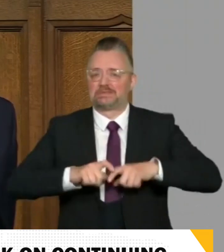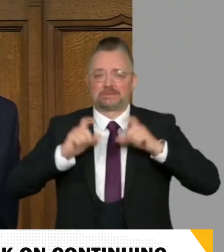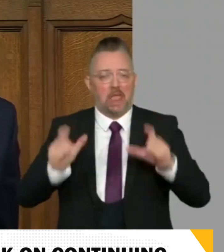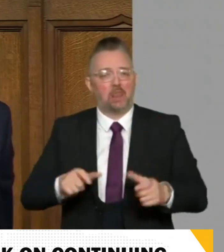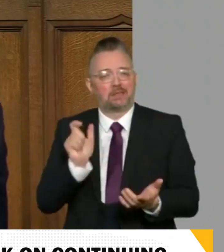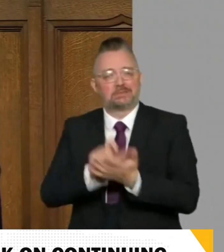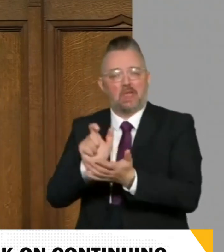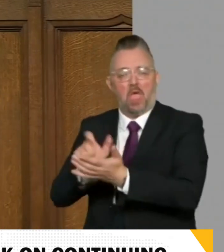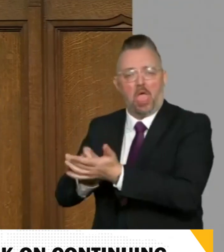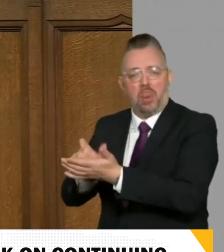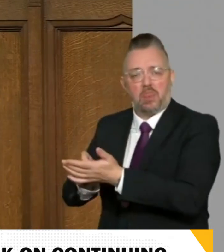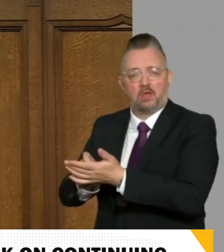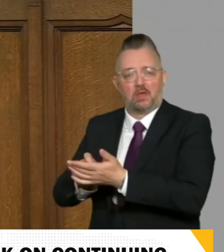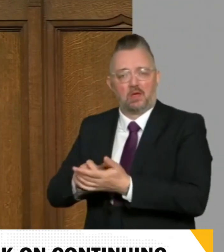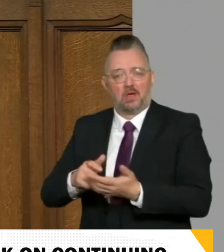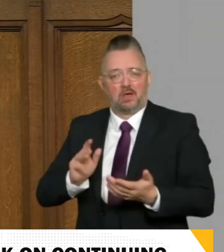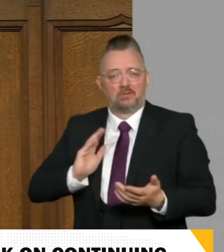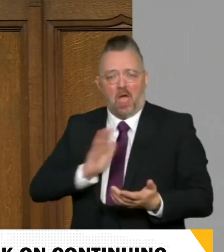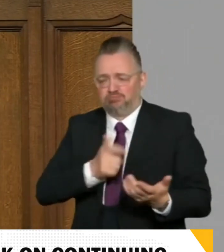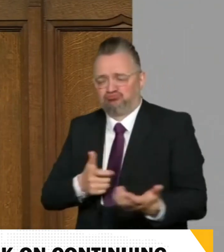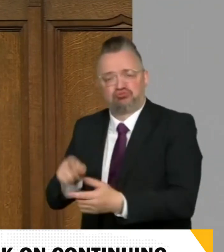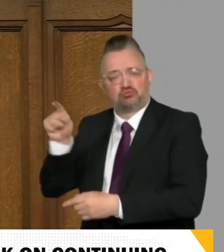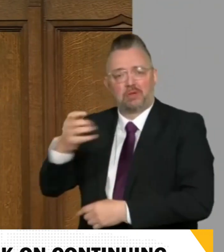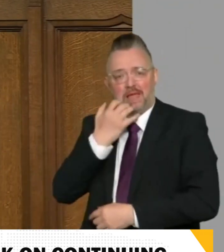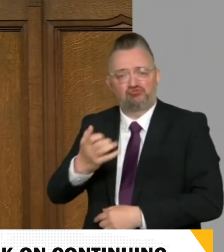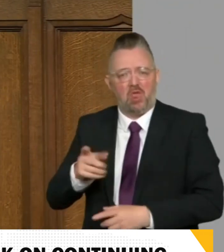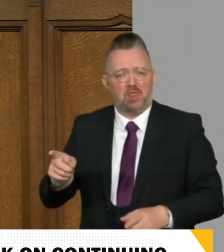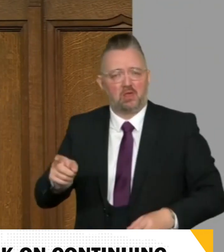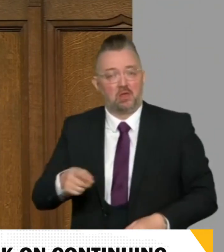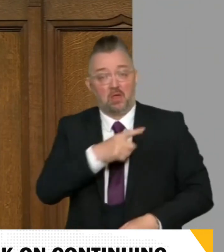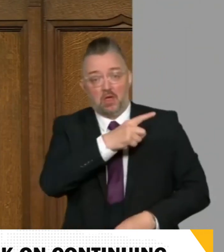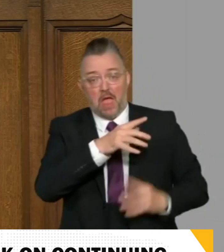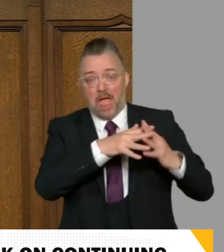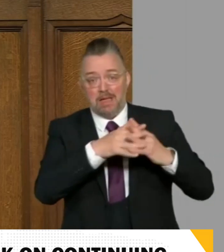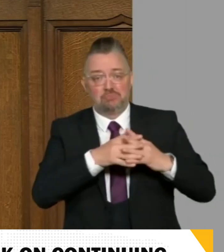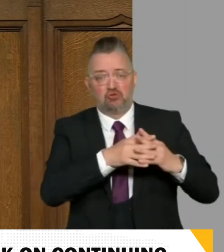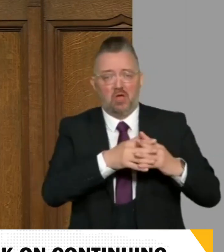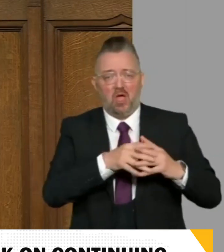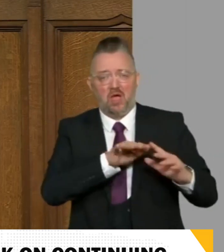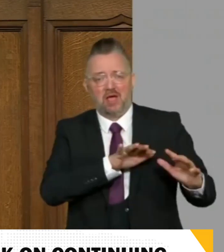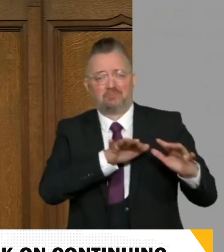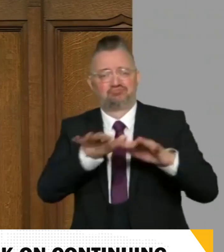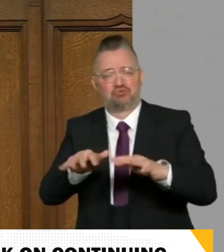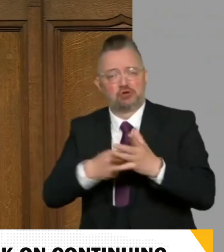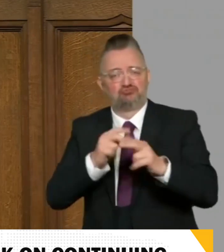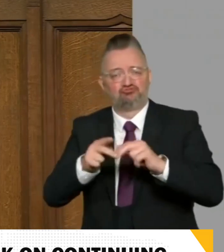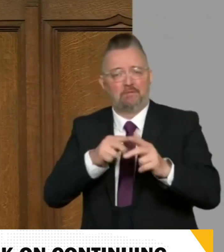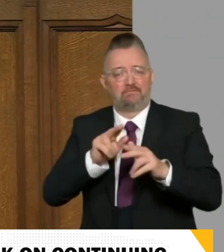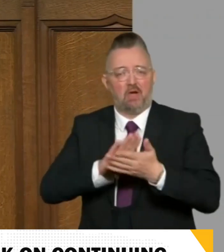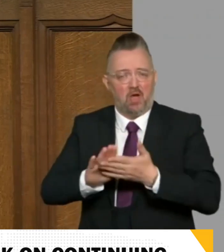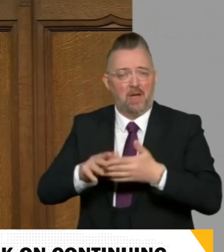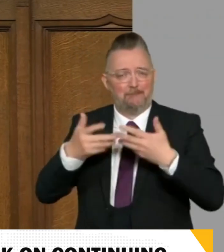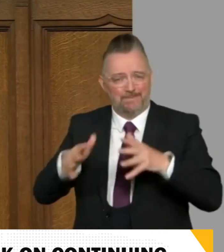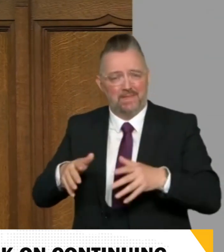just what on earth would be enough to finally move this Prime Minister into the same position as the